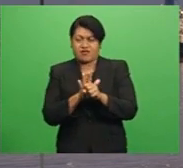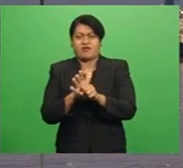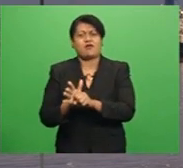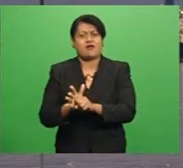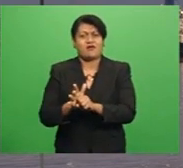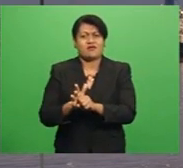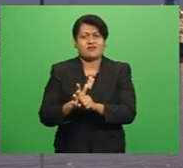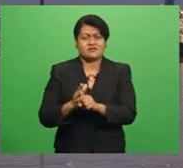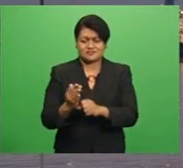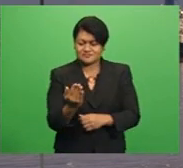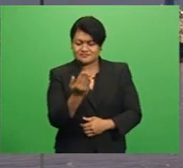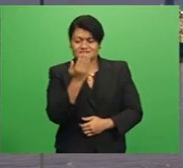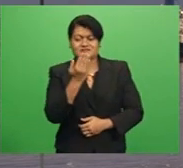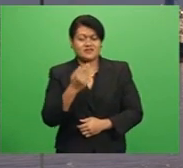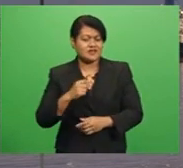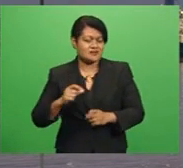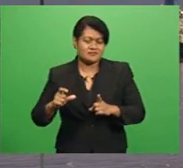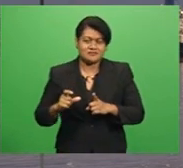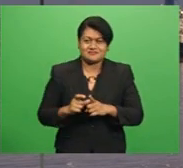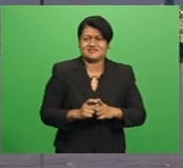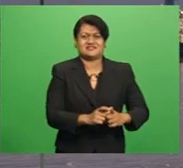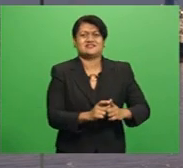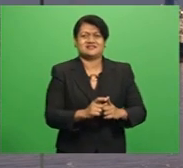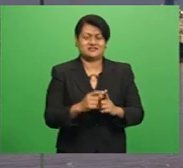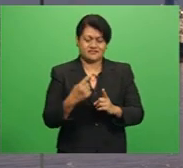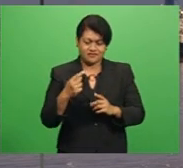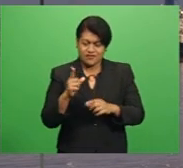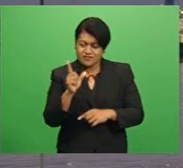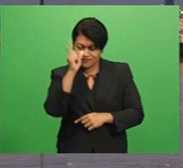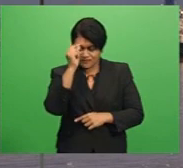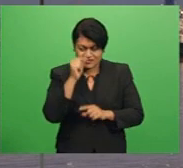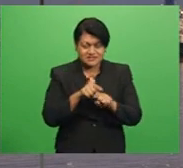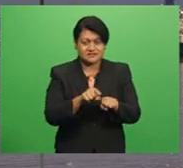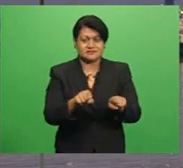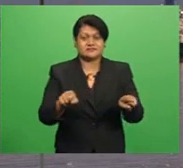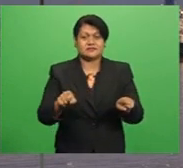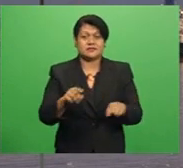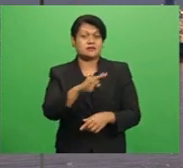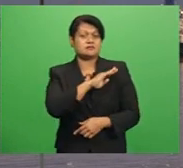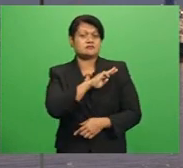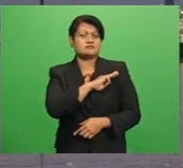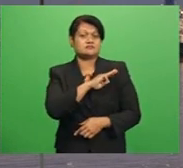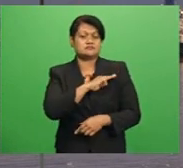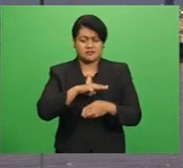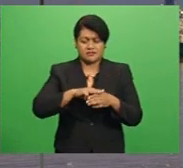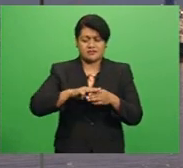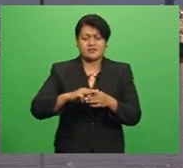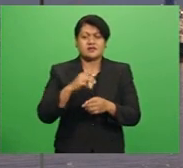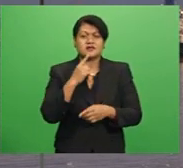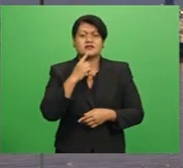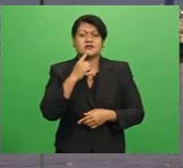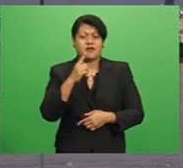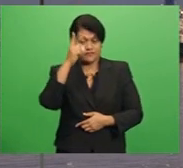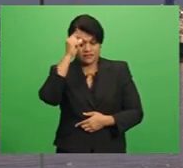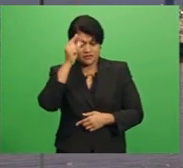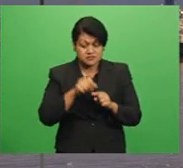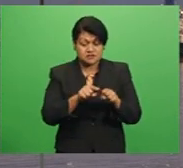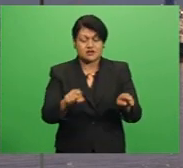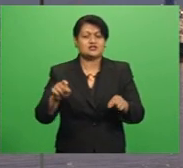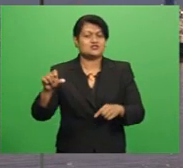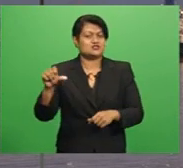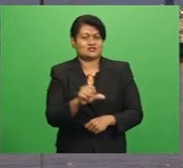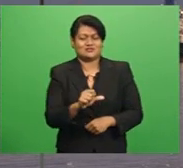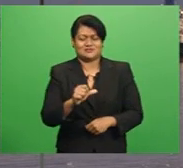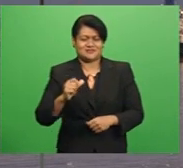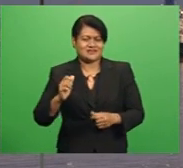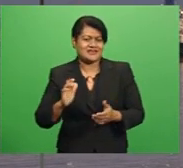caused hardship for every Fijian. While delivering his New Year's message, Prime Minister Voreng Bainimarama said Fijians should find pride in how we've